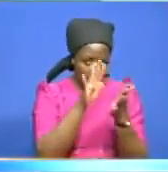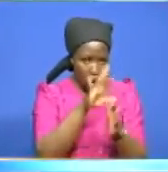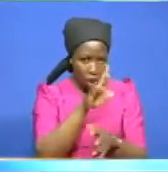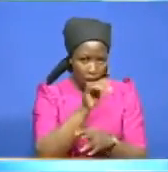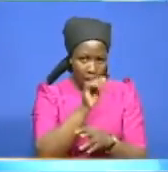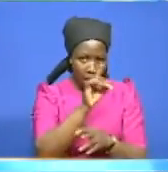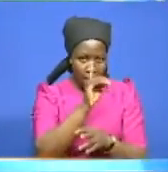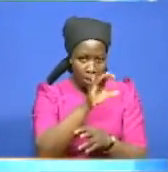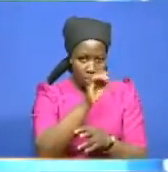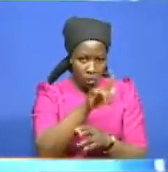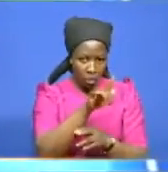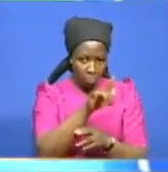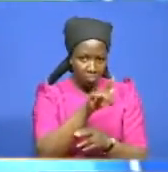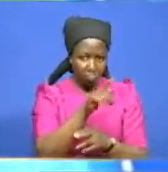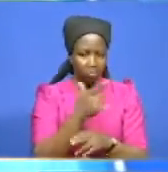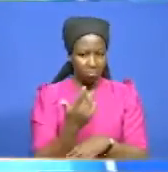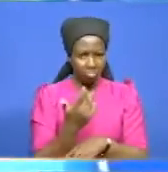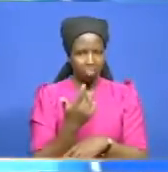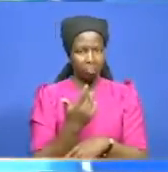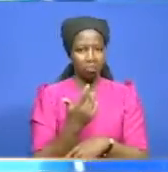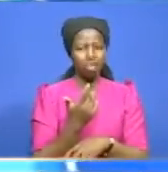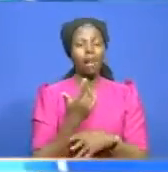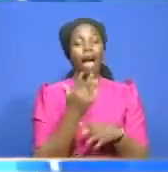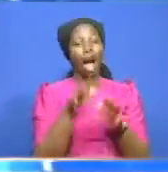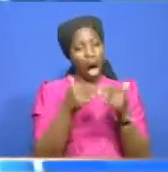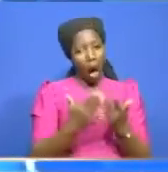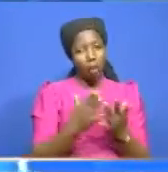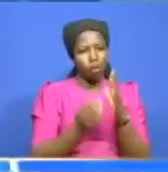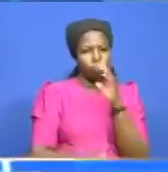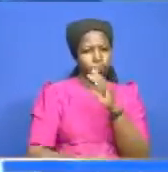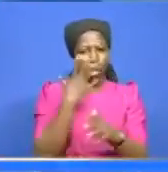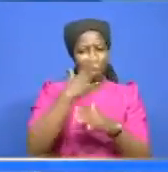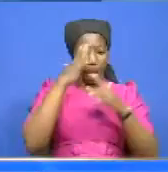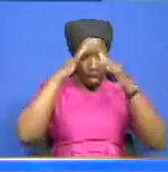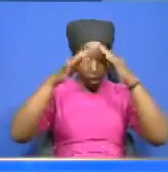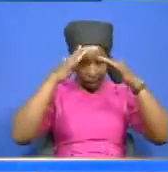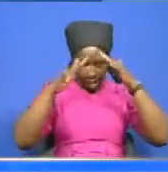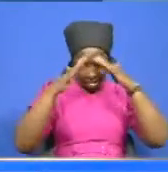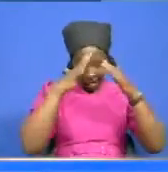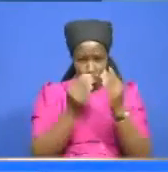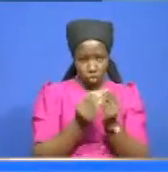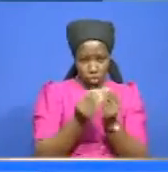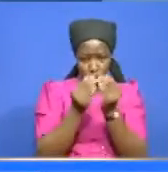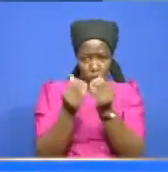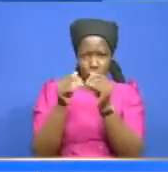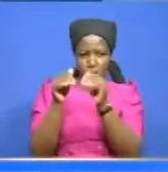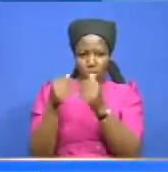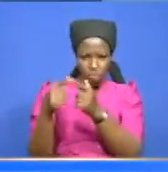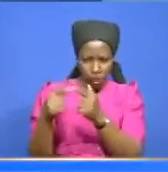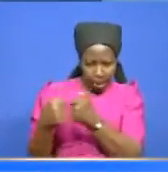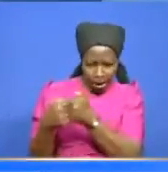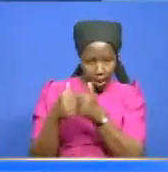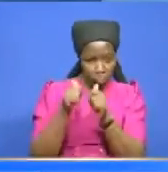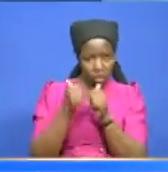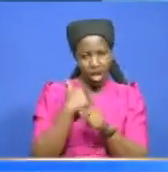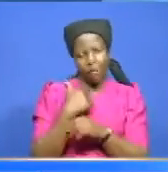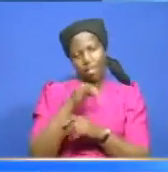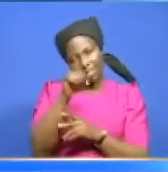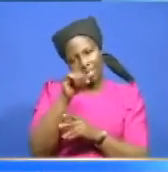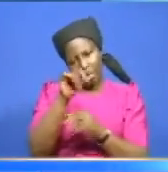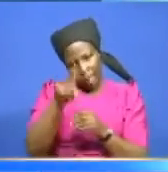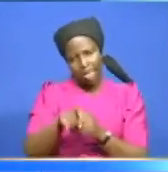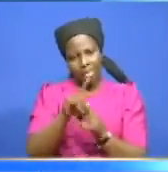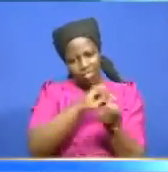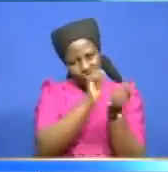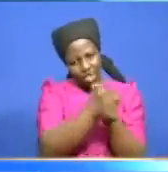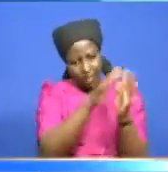deliberately, not reckless. Become more radical in coming up with the innovative solutions to the challenges that they face today. So yes, they must restructure, but